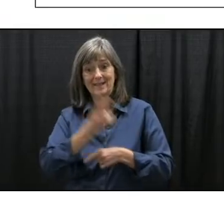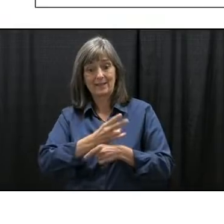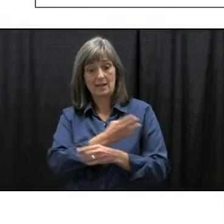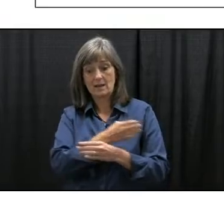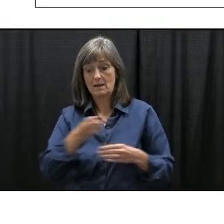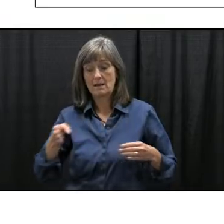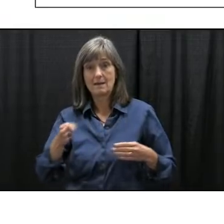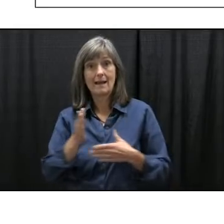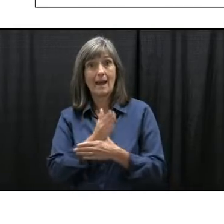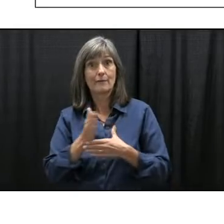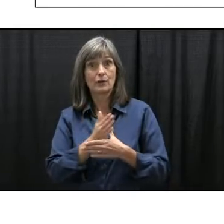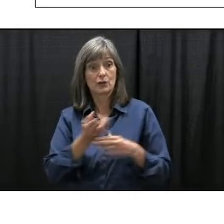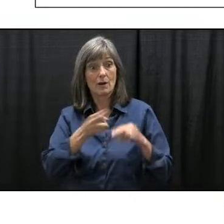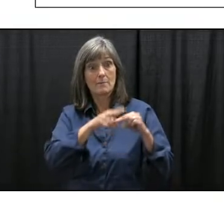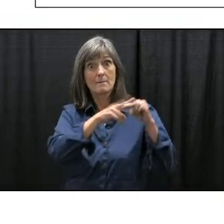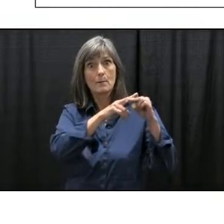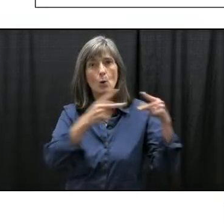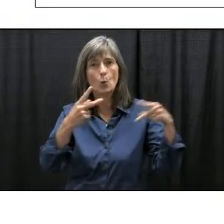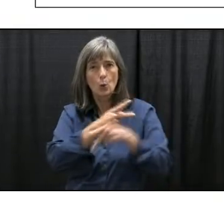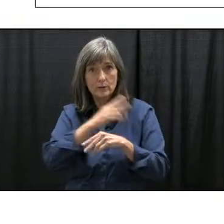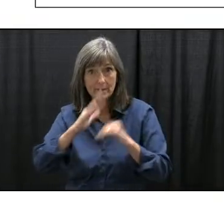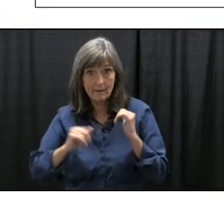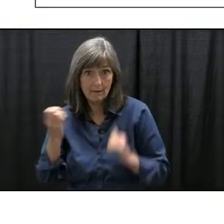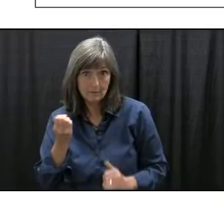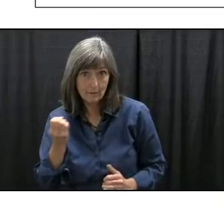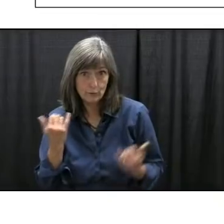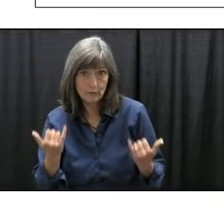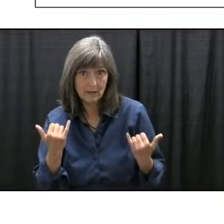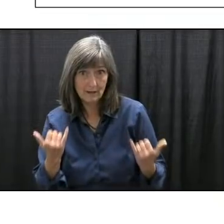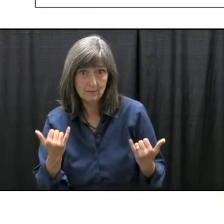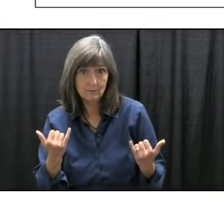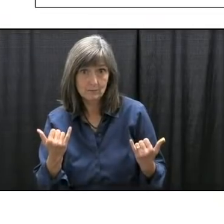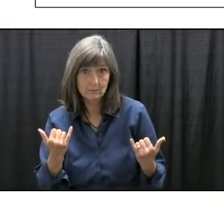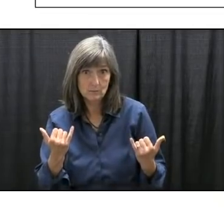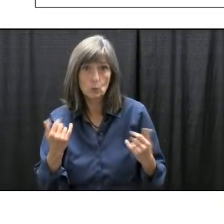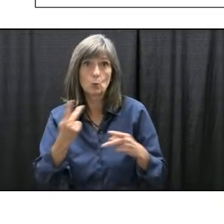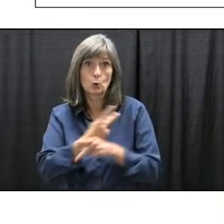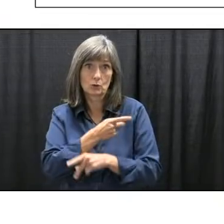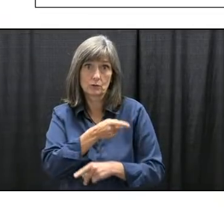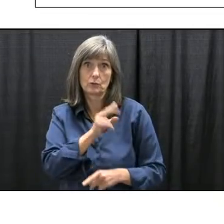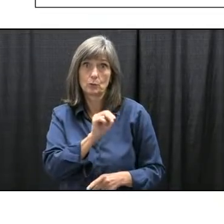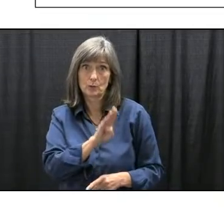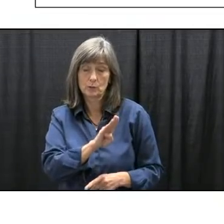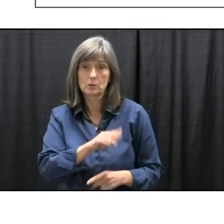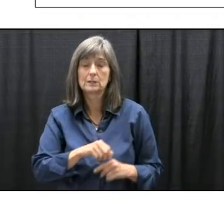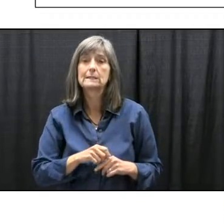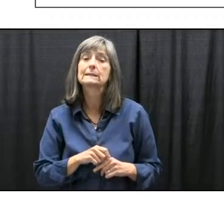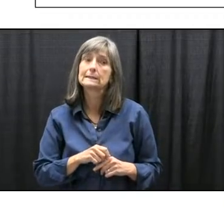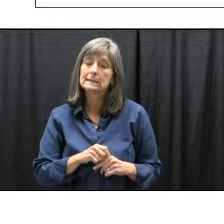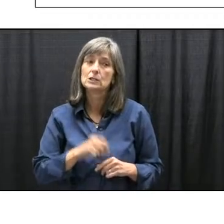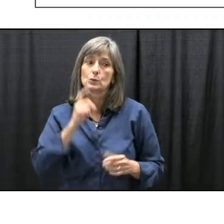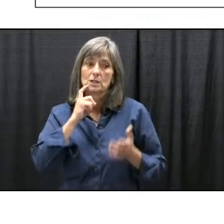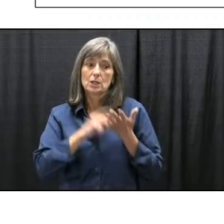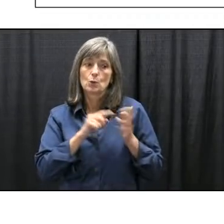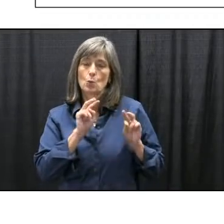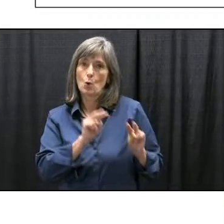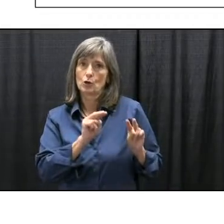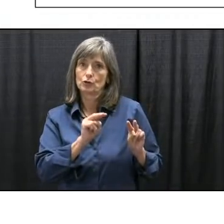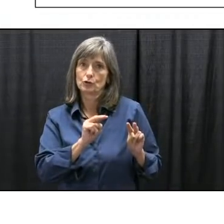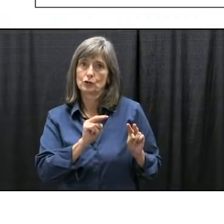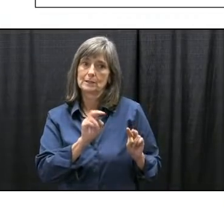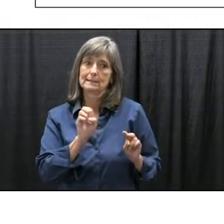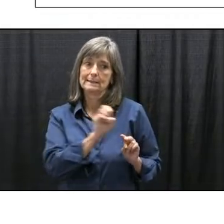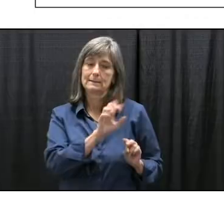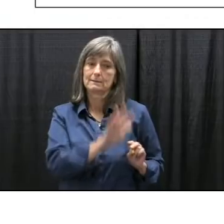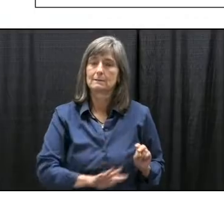actually exceeding Ontario. And so we really need to be aware of what's evolving in the Maritimes as well, and not just